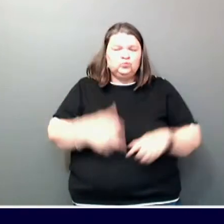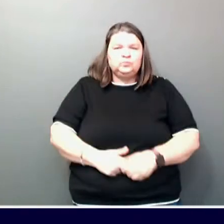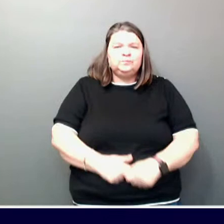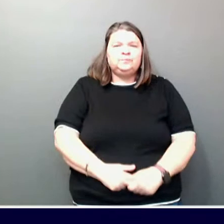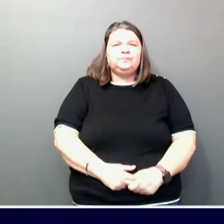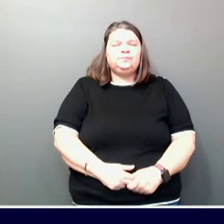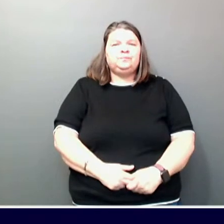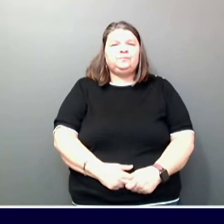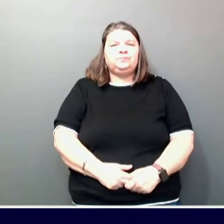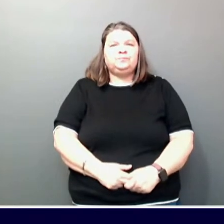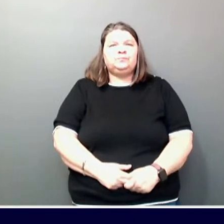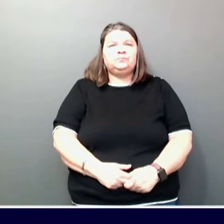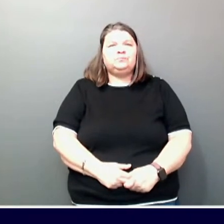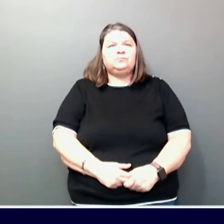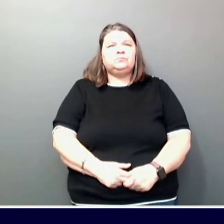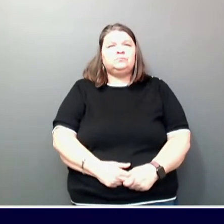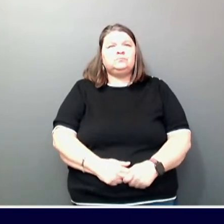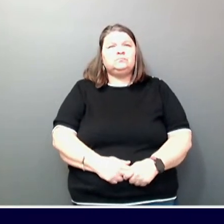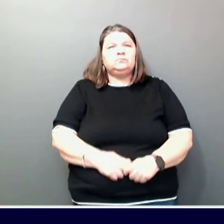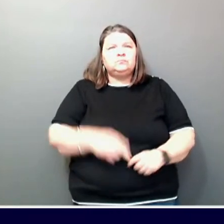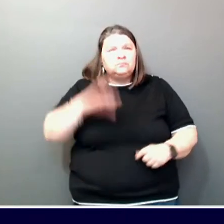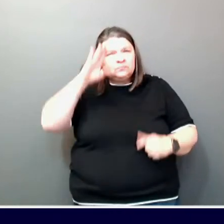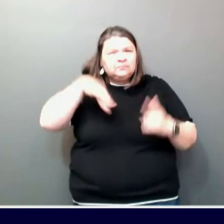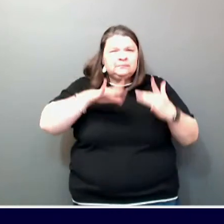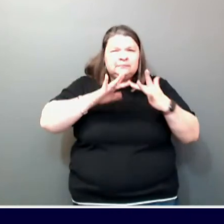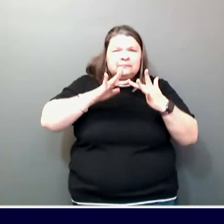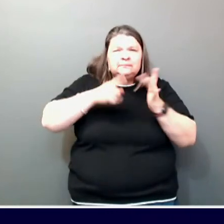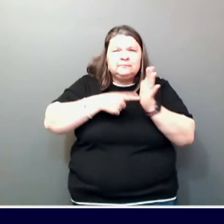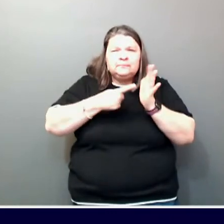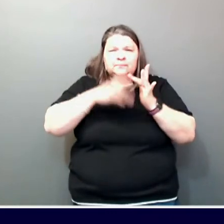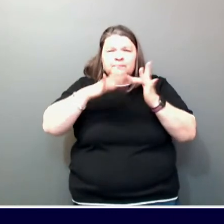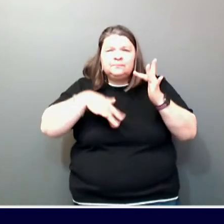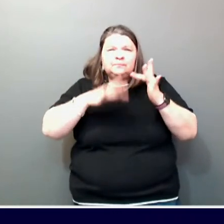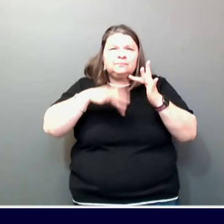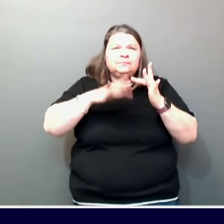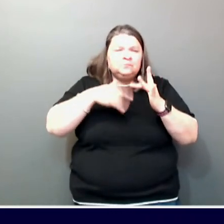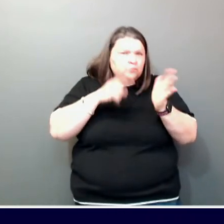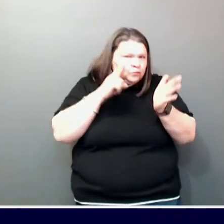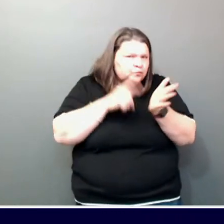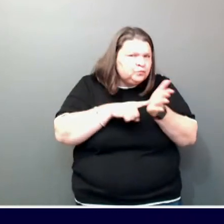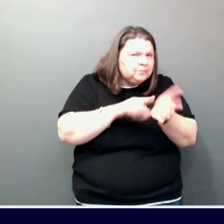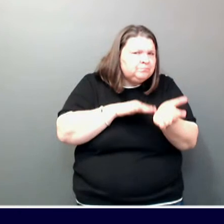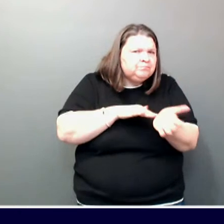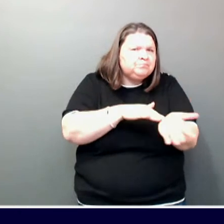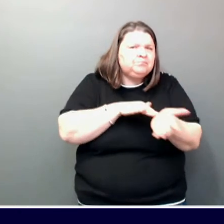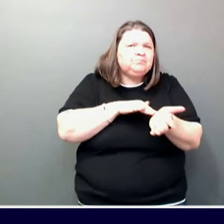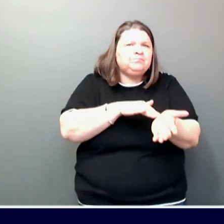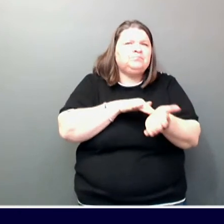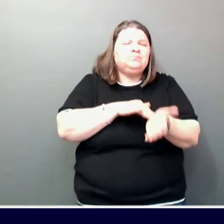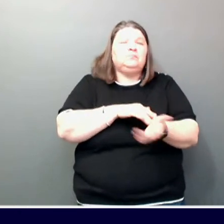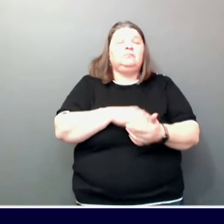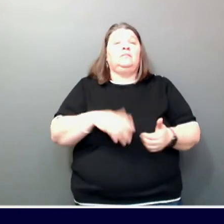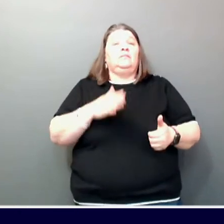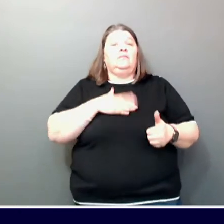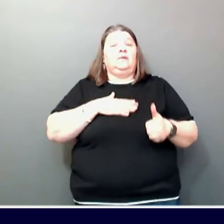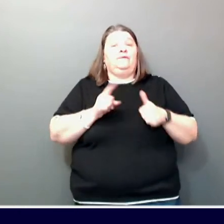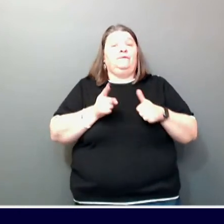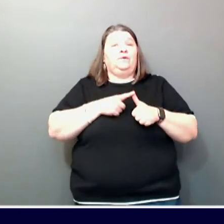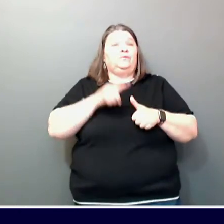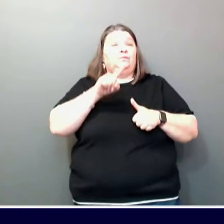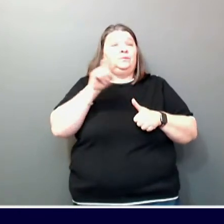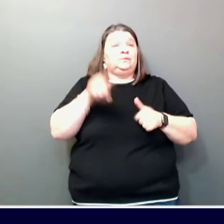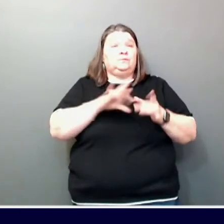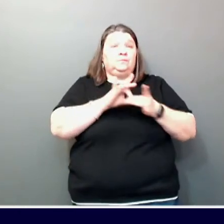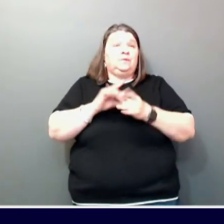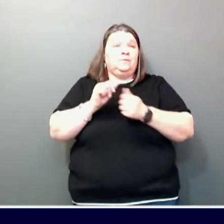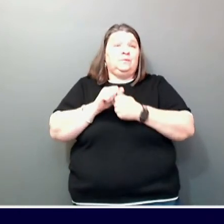know sometimes I have connectivity problems in the past. My first question is about the Wilton call center. Some members of the Franklin